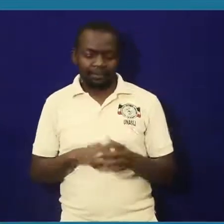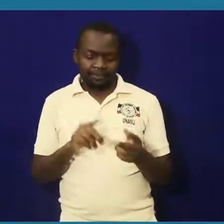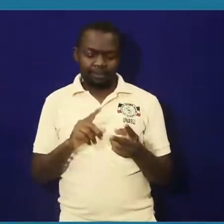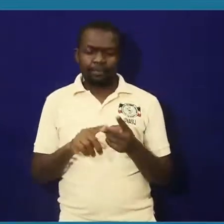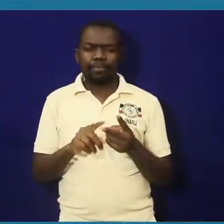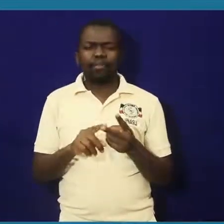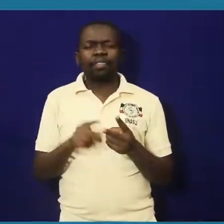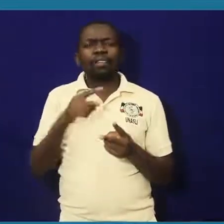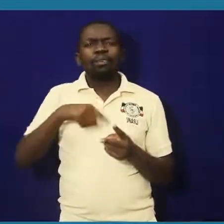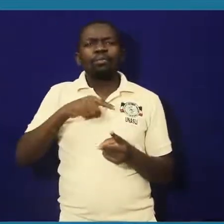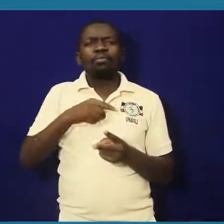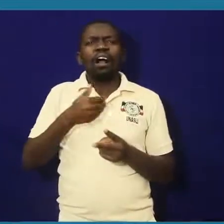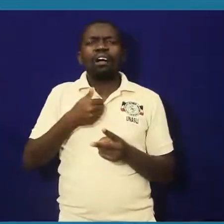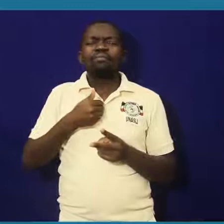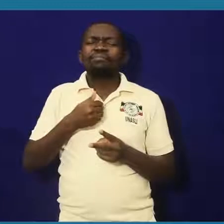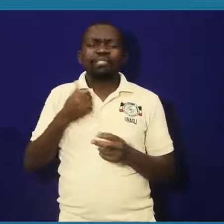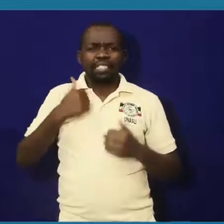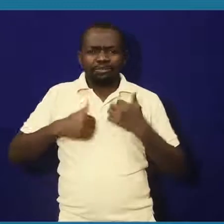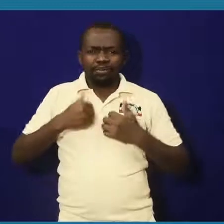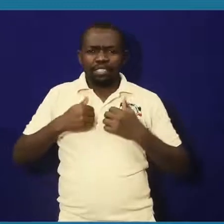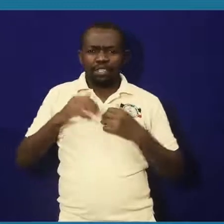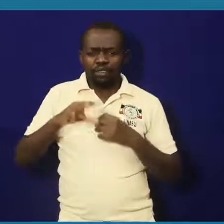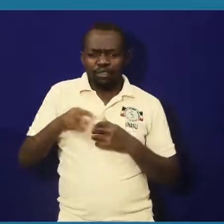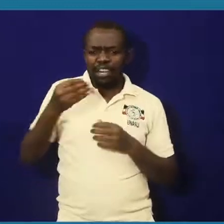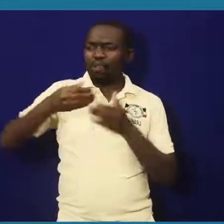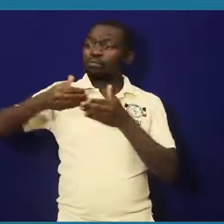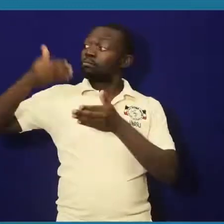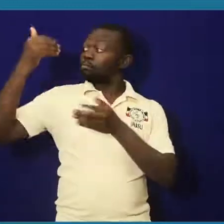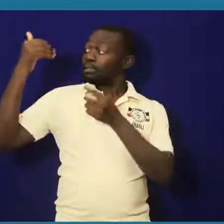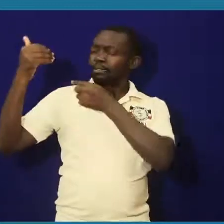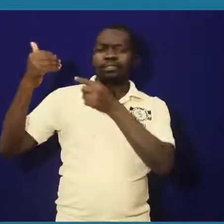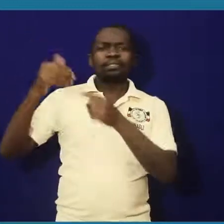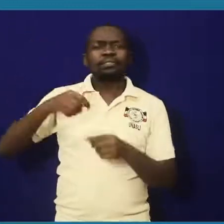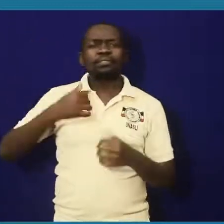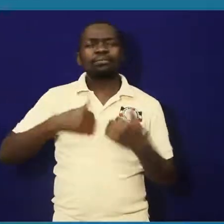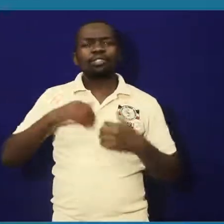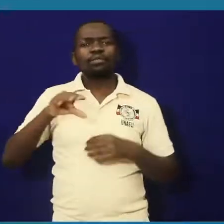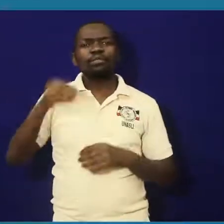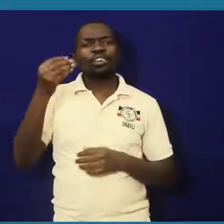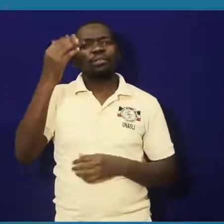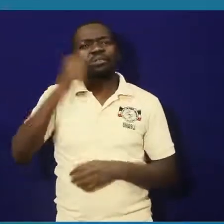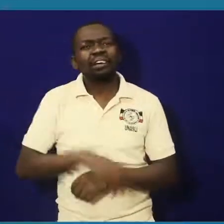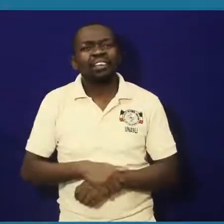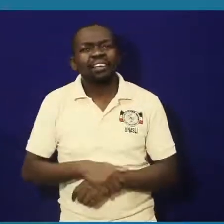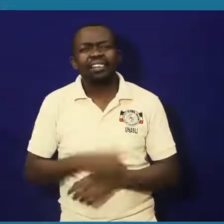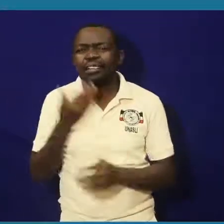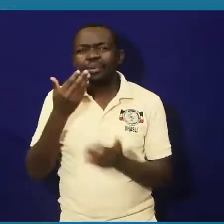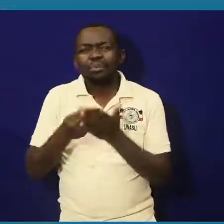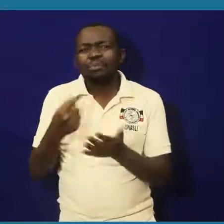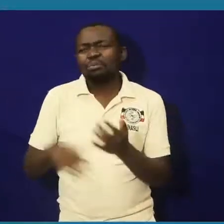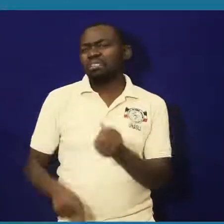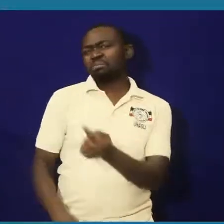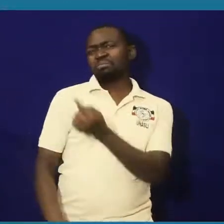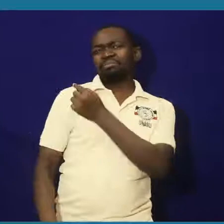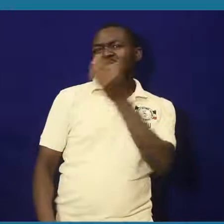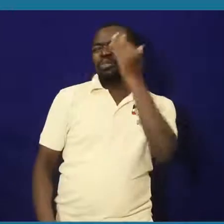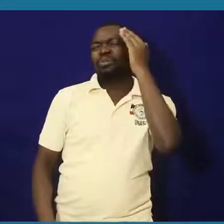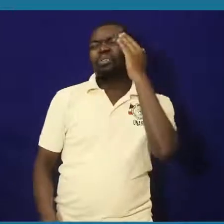do we have to find out about the past anyway? What is so good about knowing the